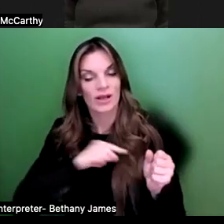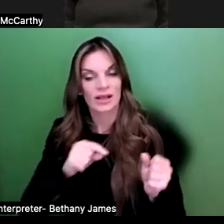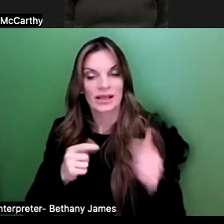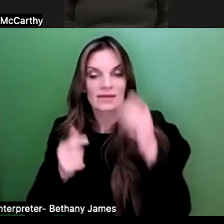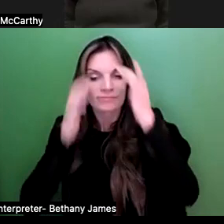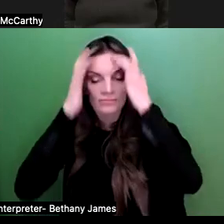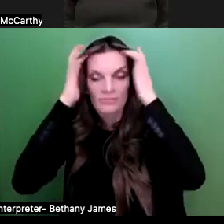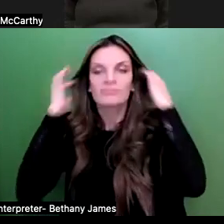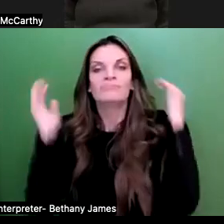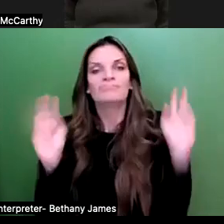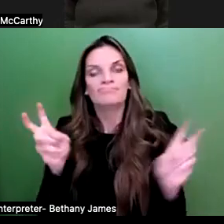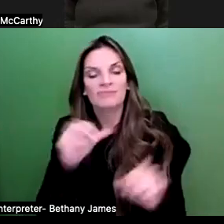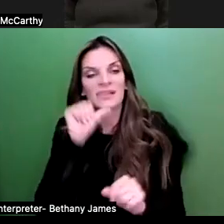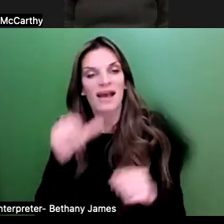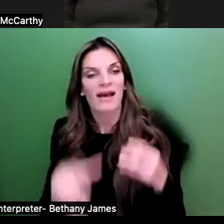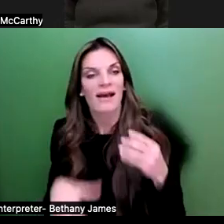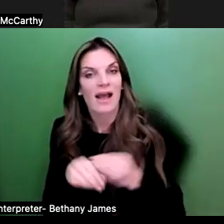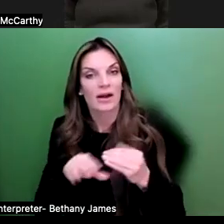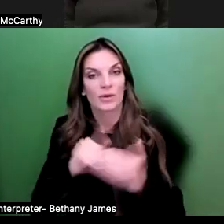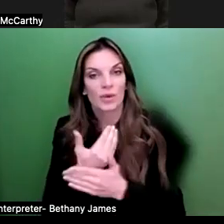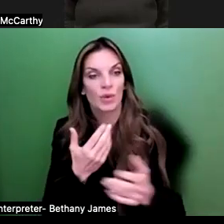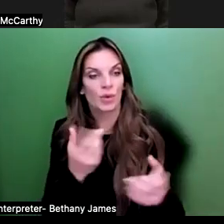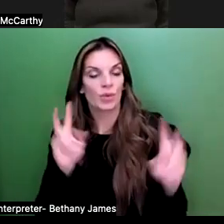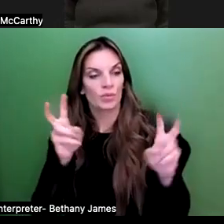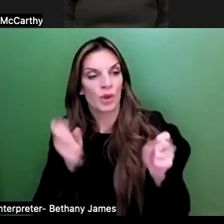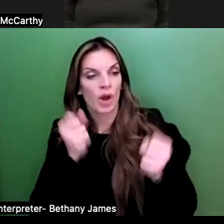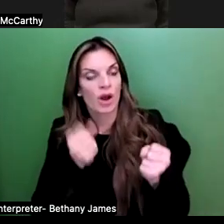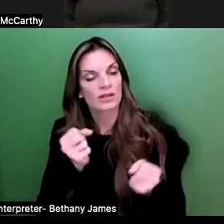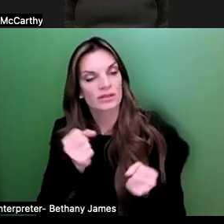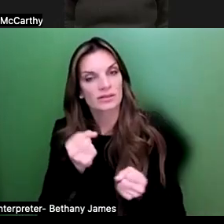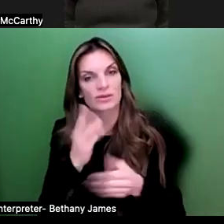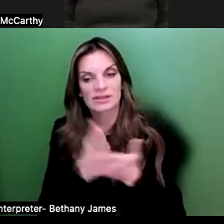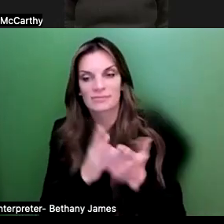add 100% new cars, but might be incremental cars? For example,